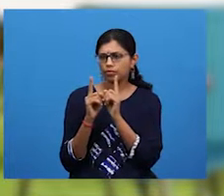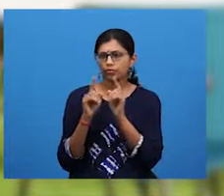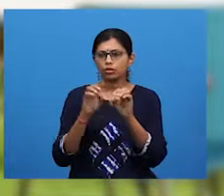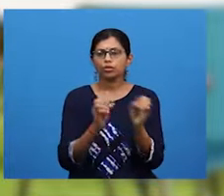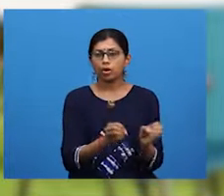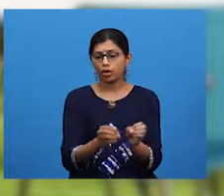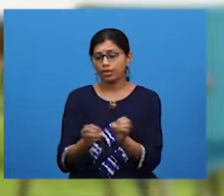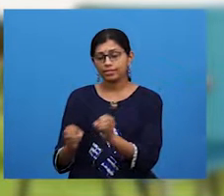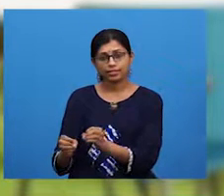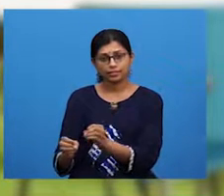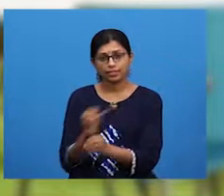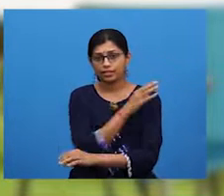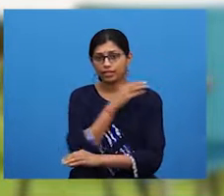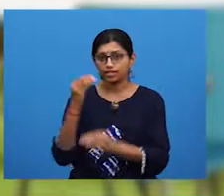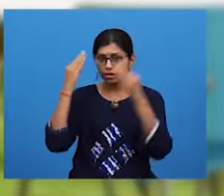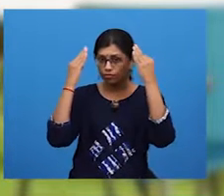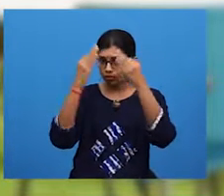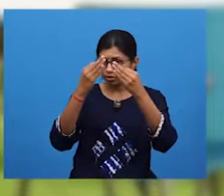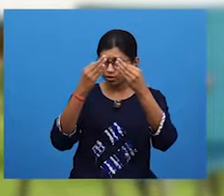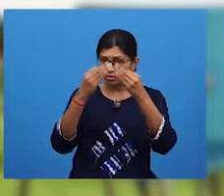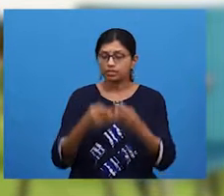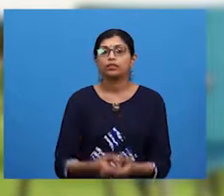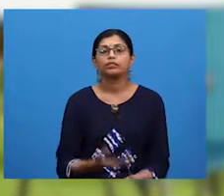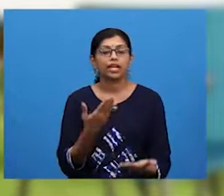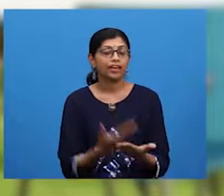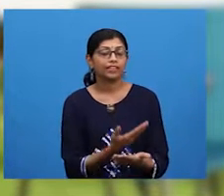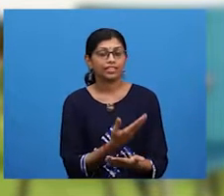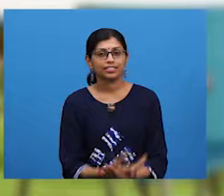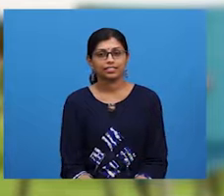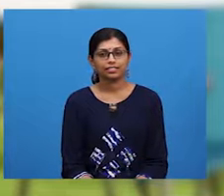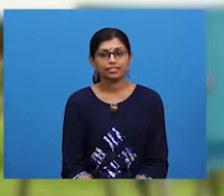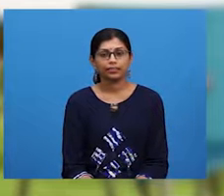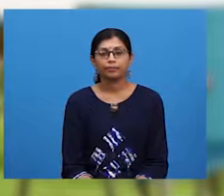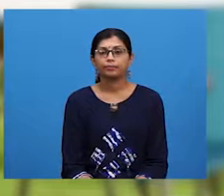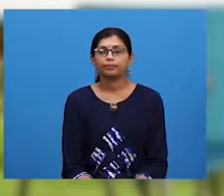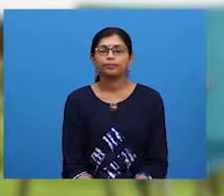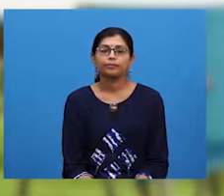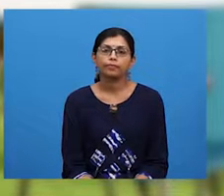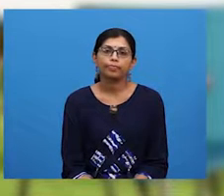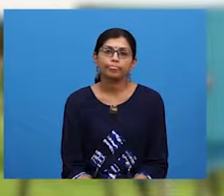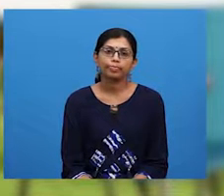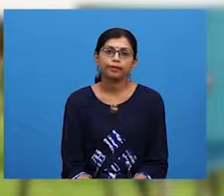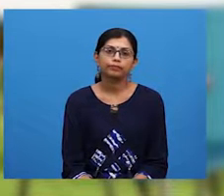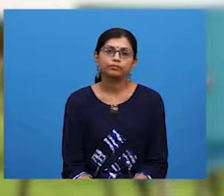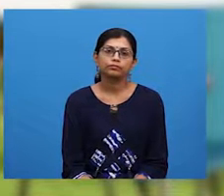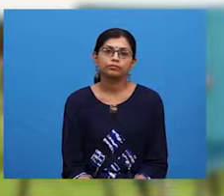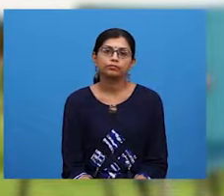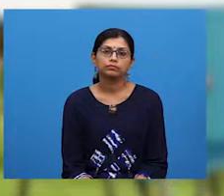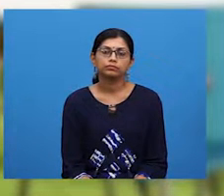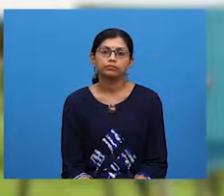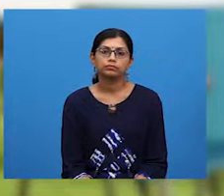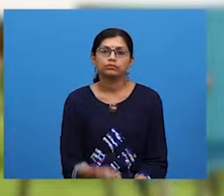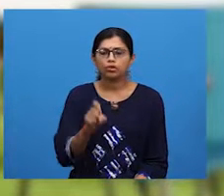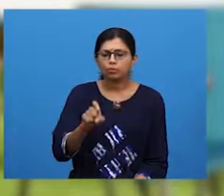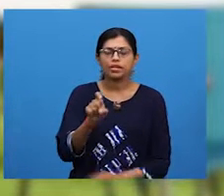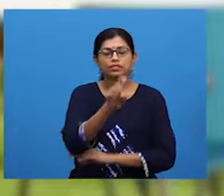and focus, the evidence and the style. You need to